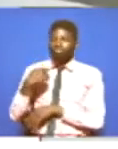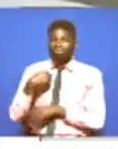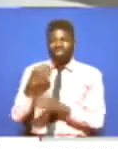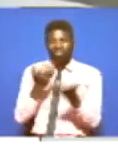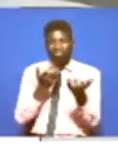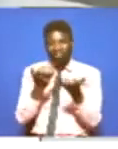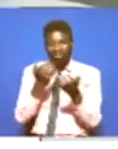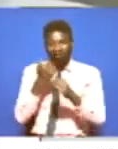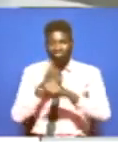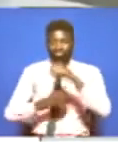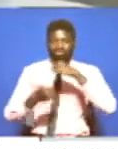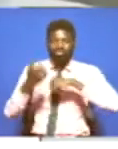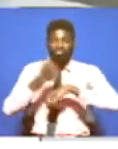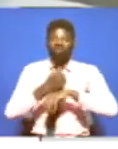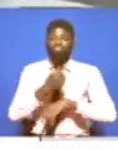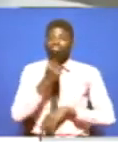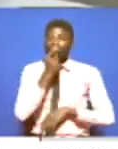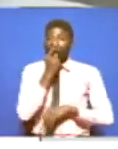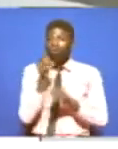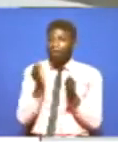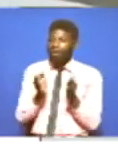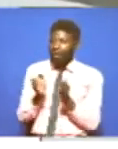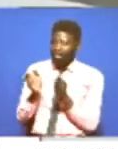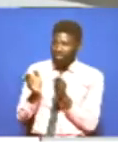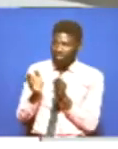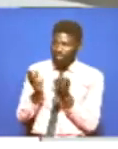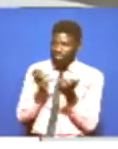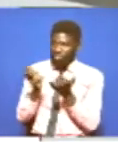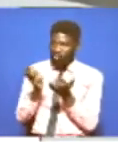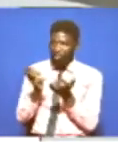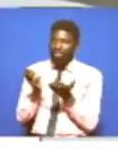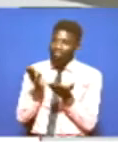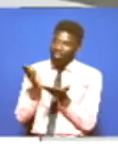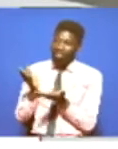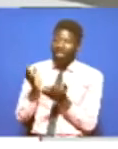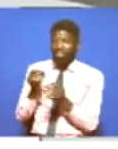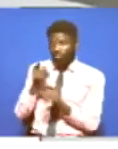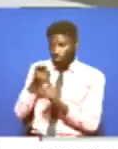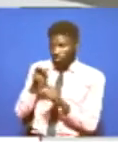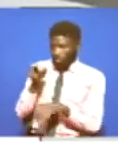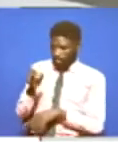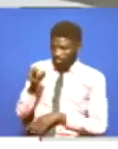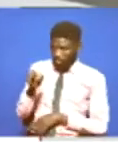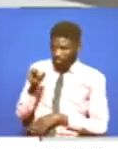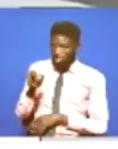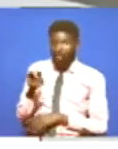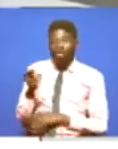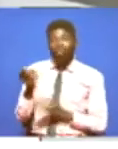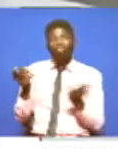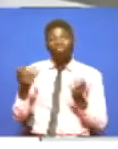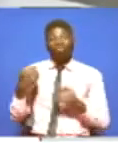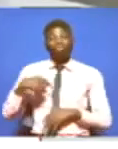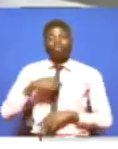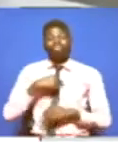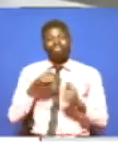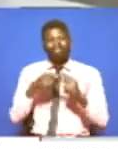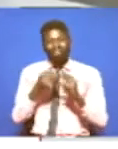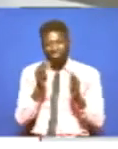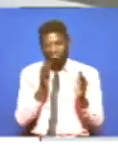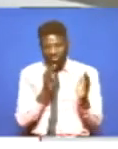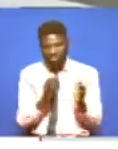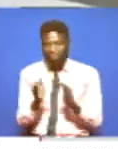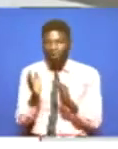Moi Avenue, you know, and it is in Moi Avenue where we started coordinating